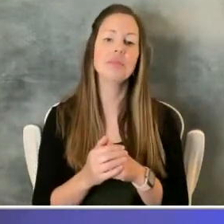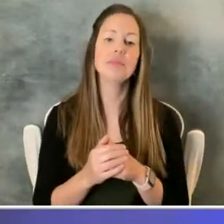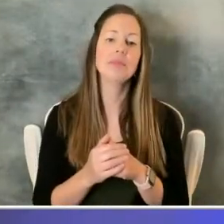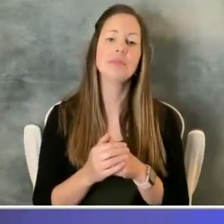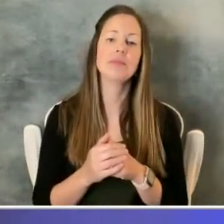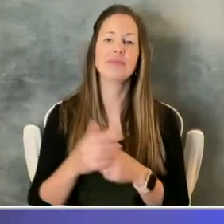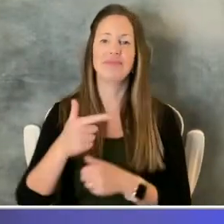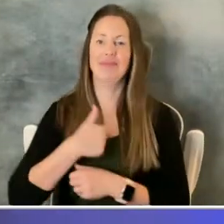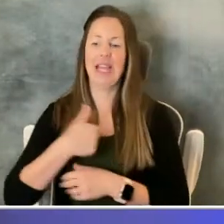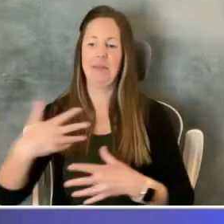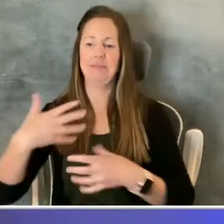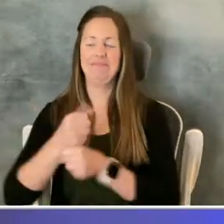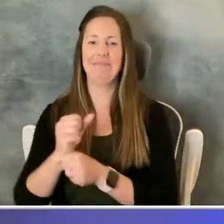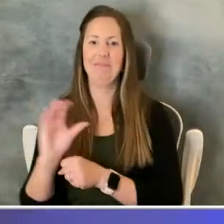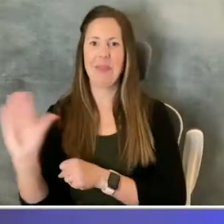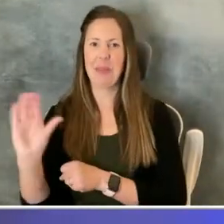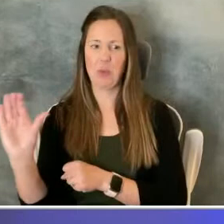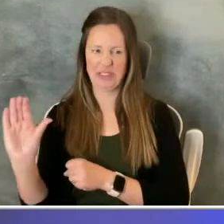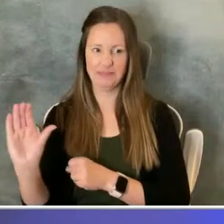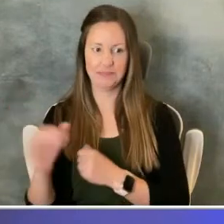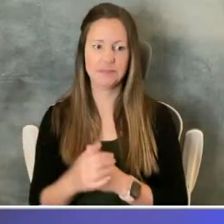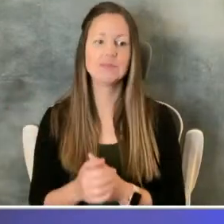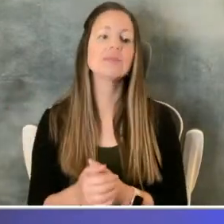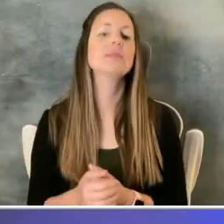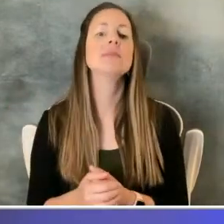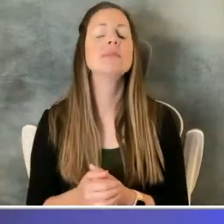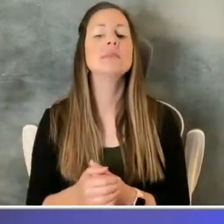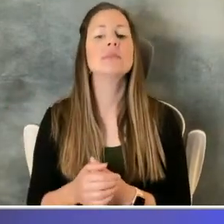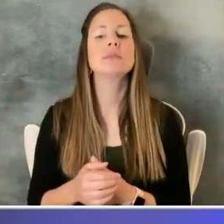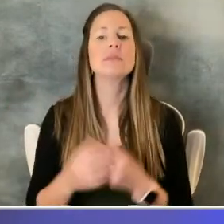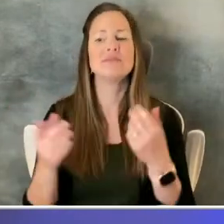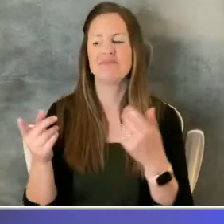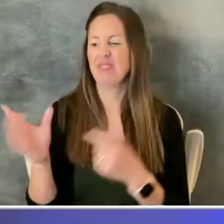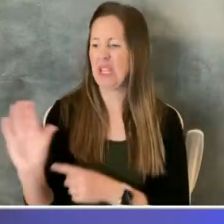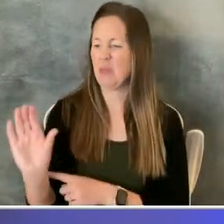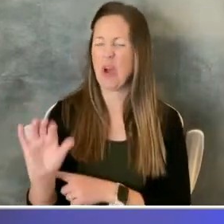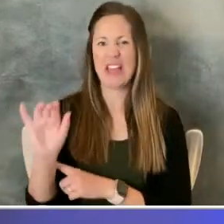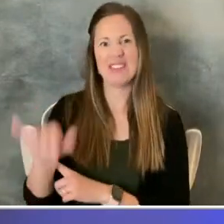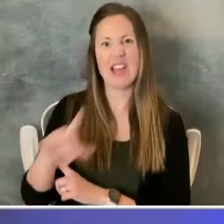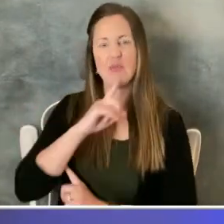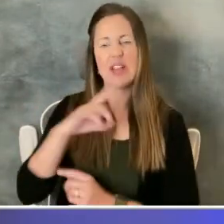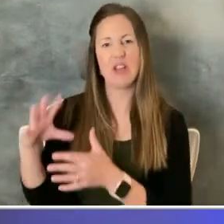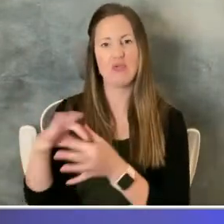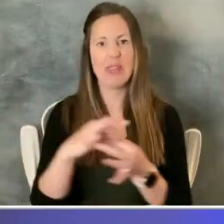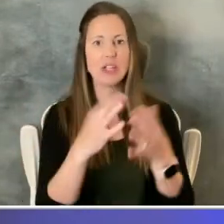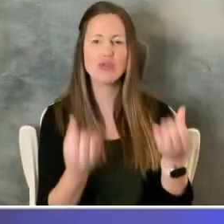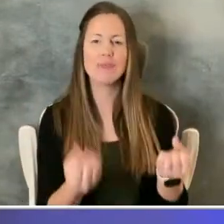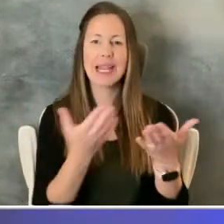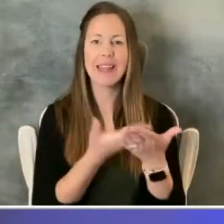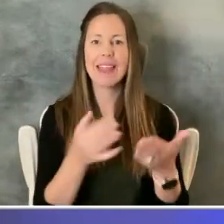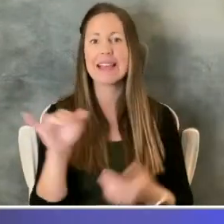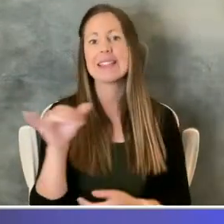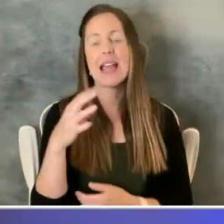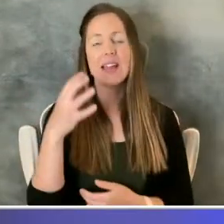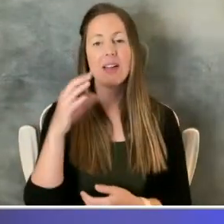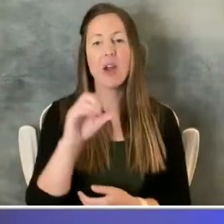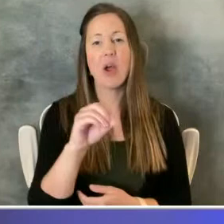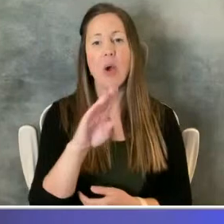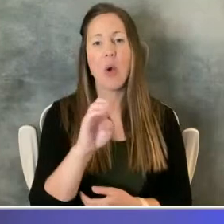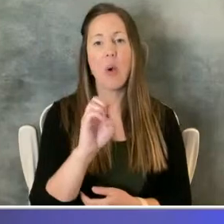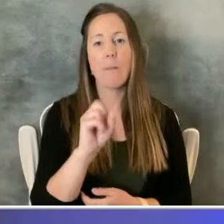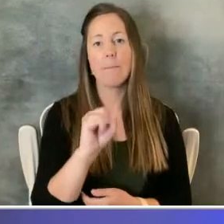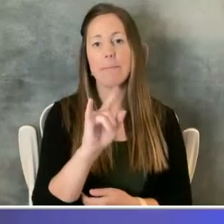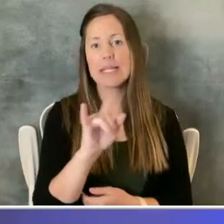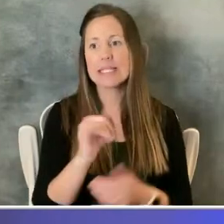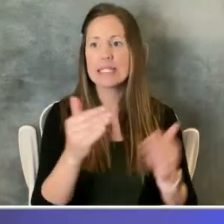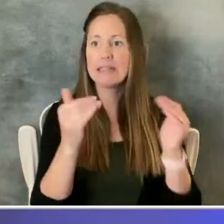variety of factors. Many of those factors seem to be related to obesity and things like insulin, insulin growth factor,